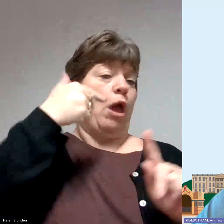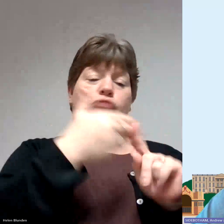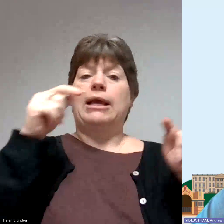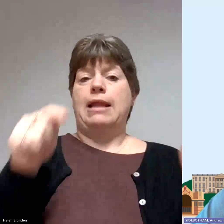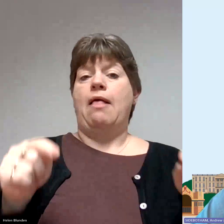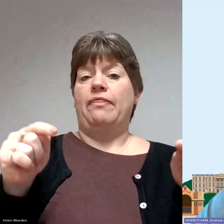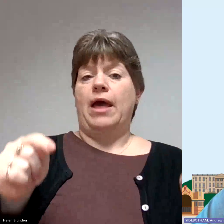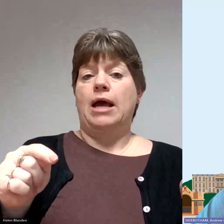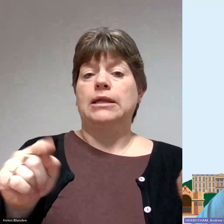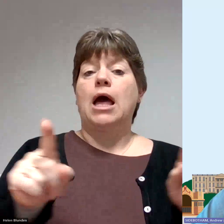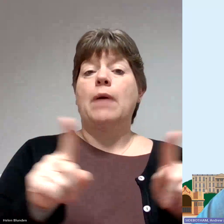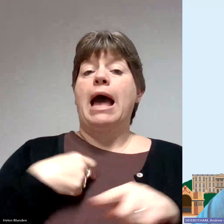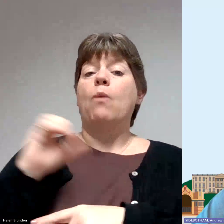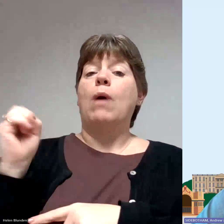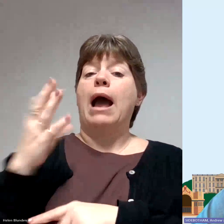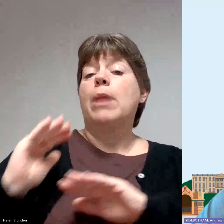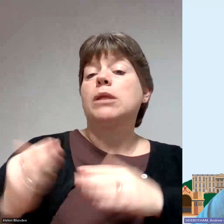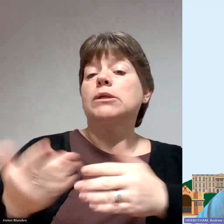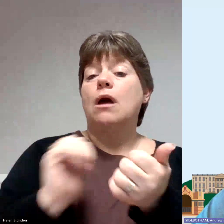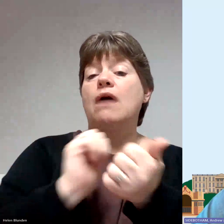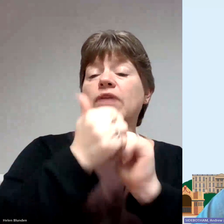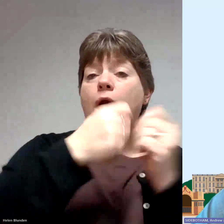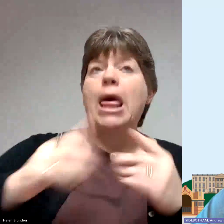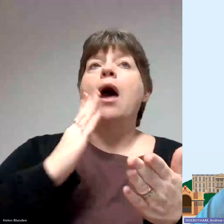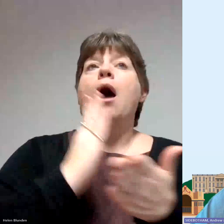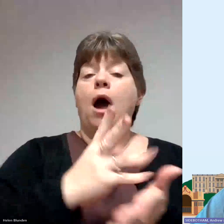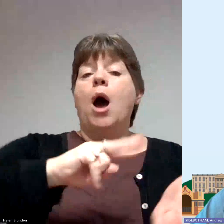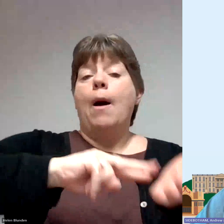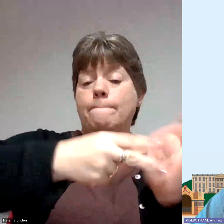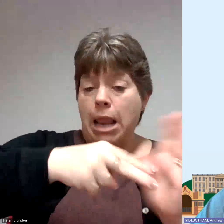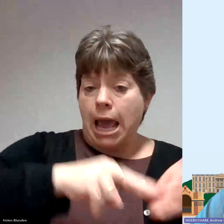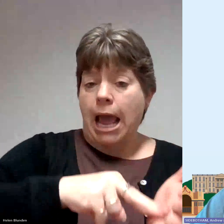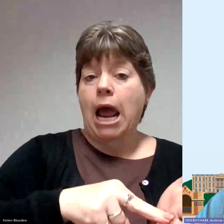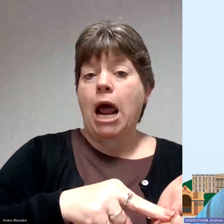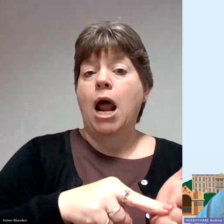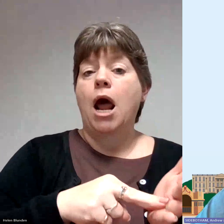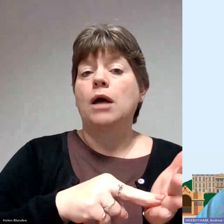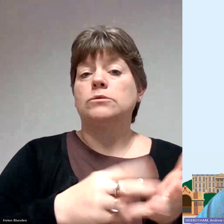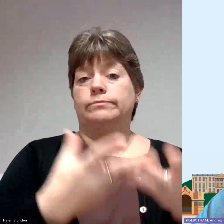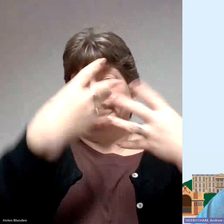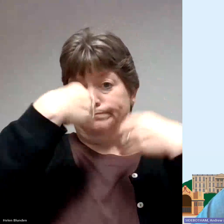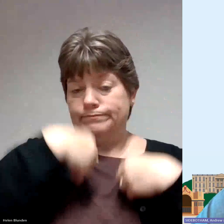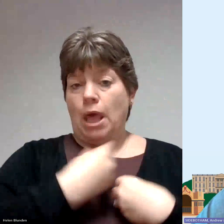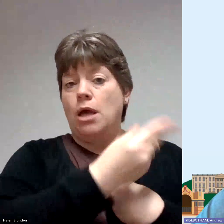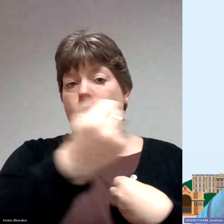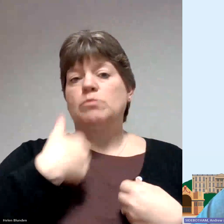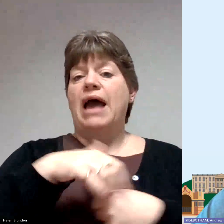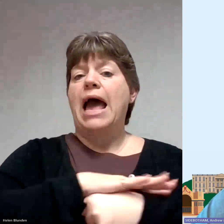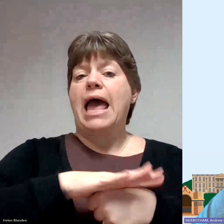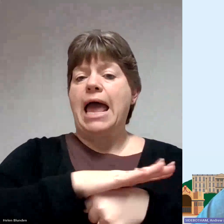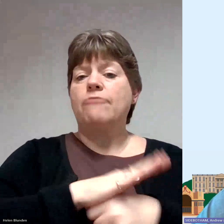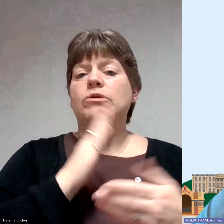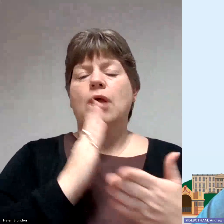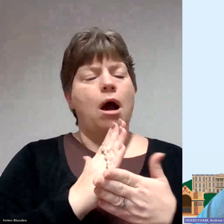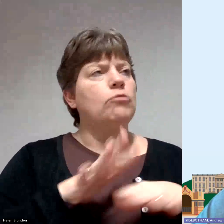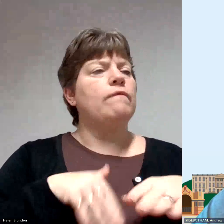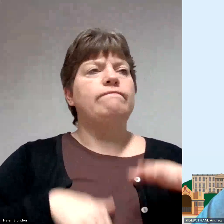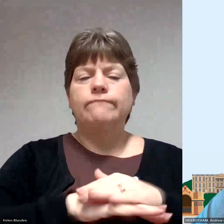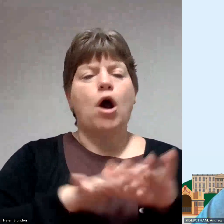our ambulance service colleagues do plan and take into account that some of our areas are extremely